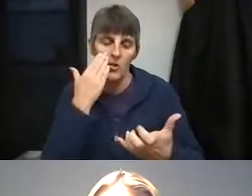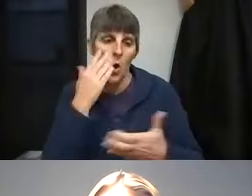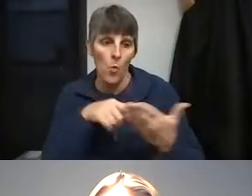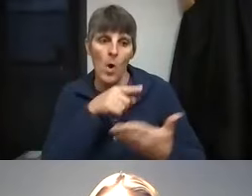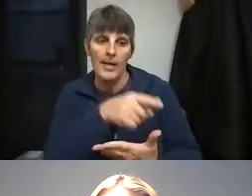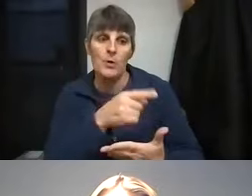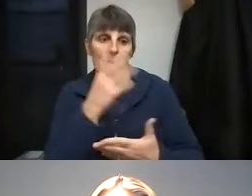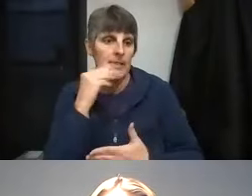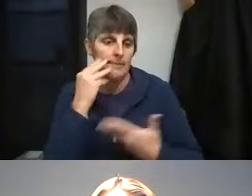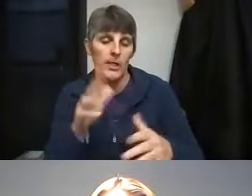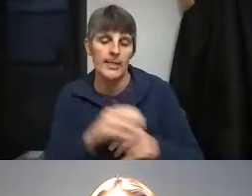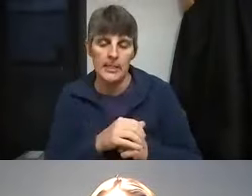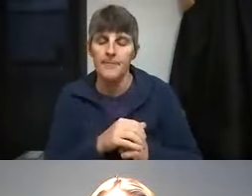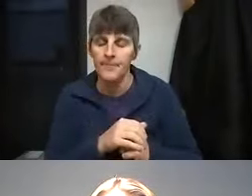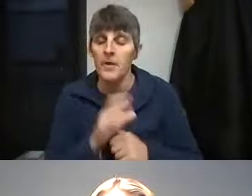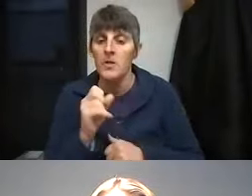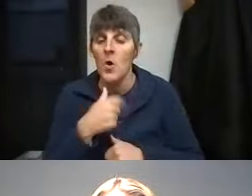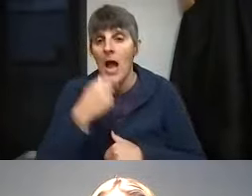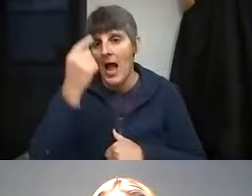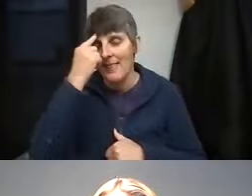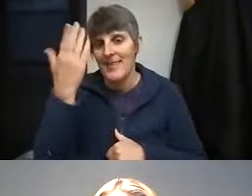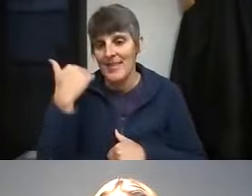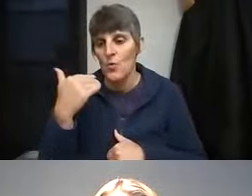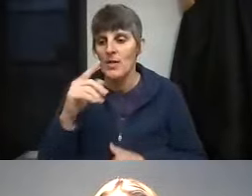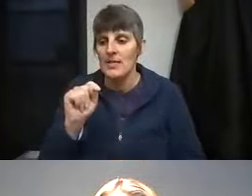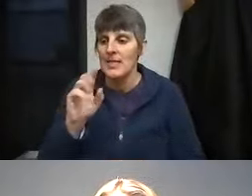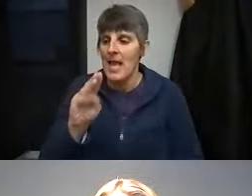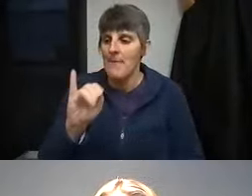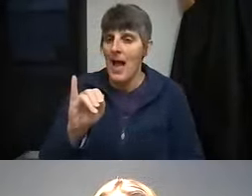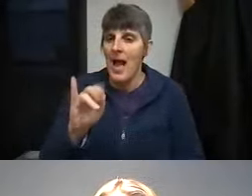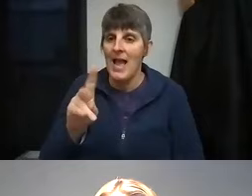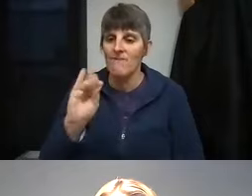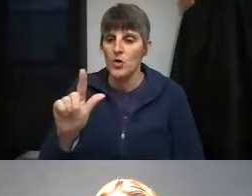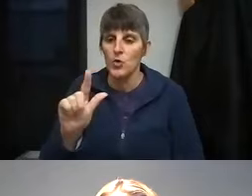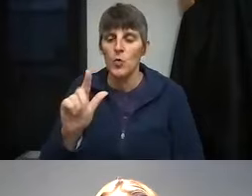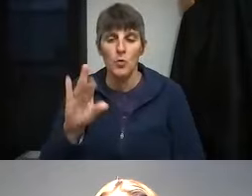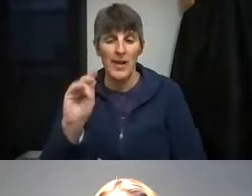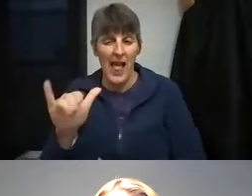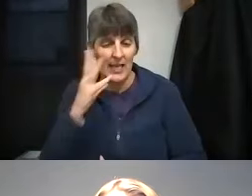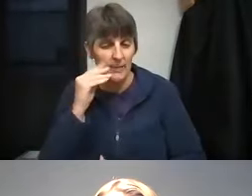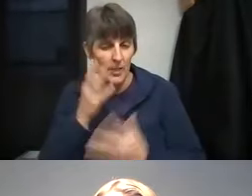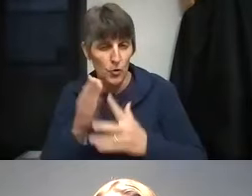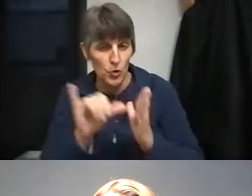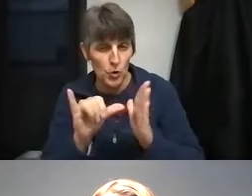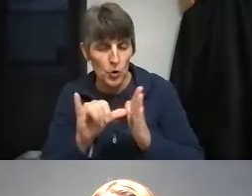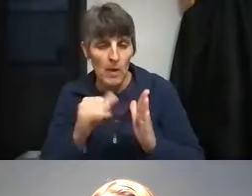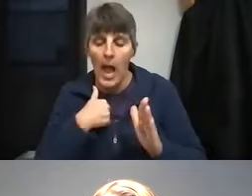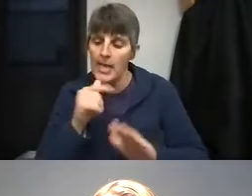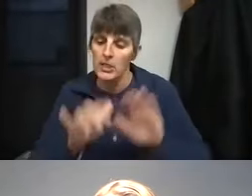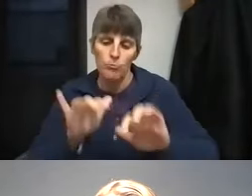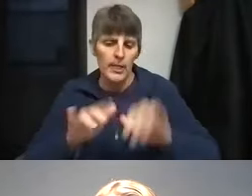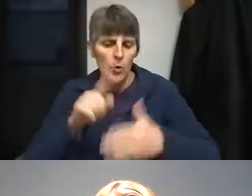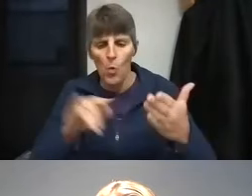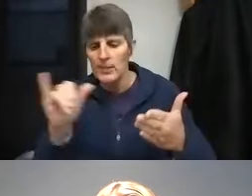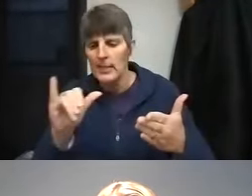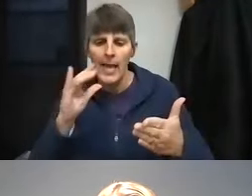was experiencing. So I think it was the TMI virtual reality experience through YouTube. I just put in like, what is it